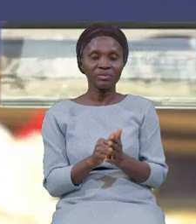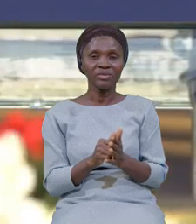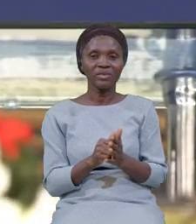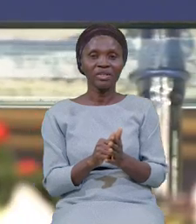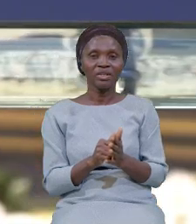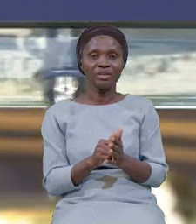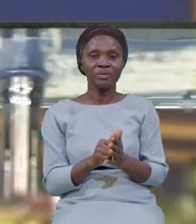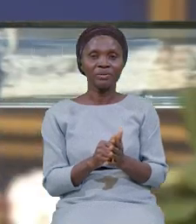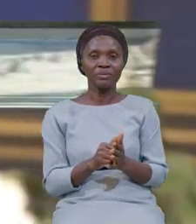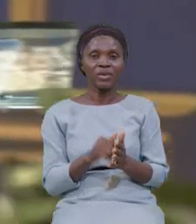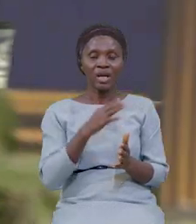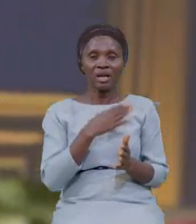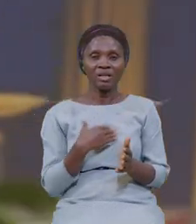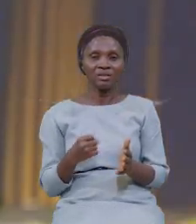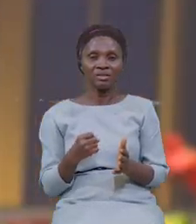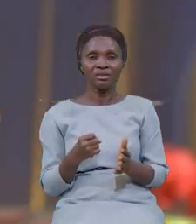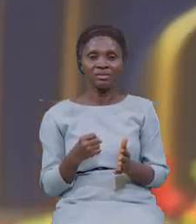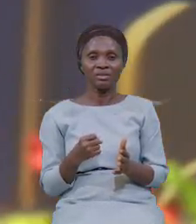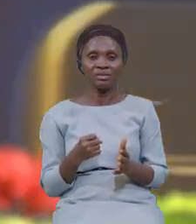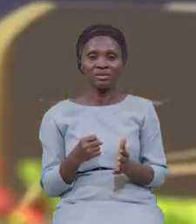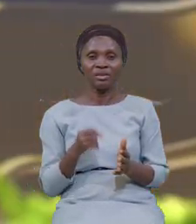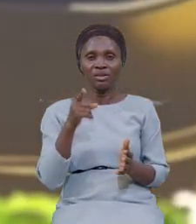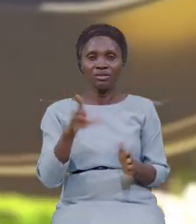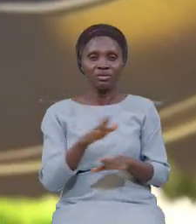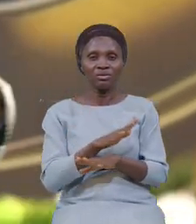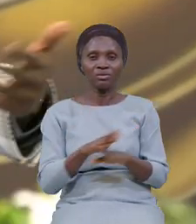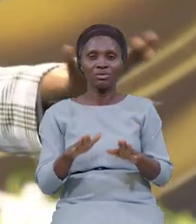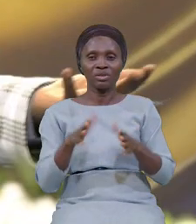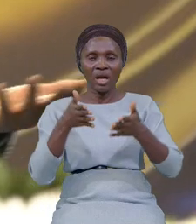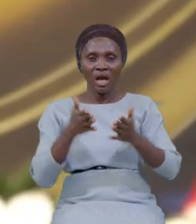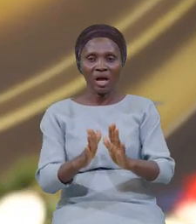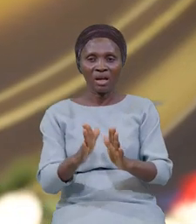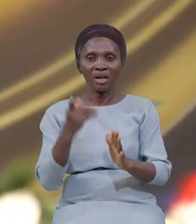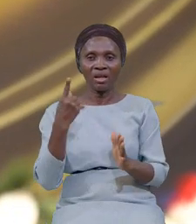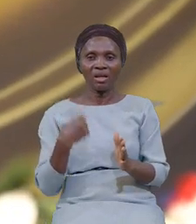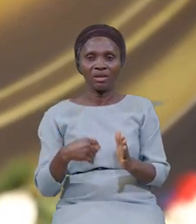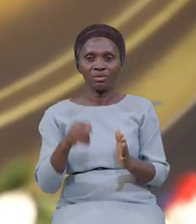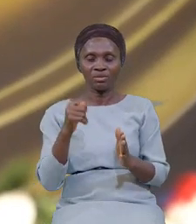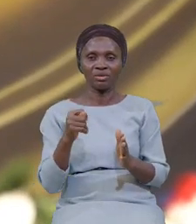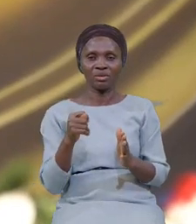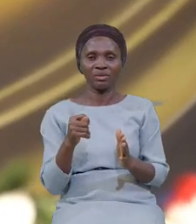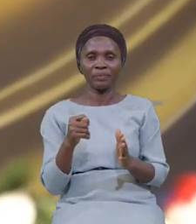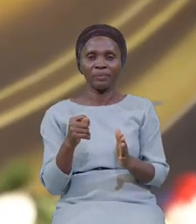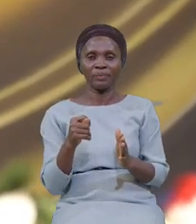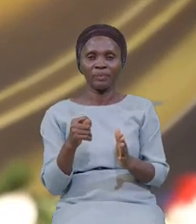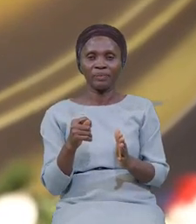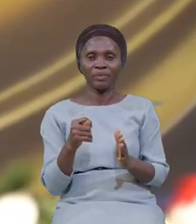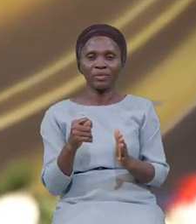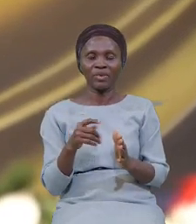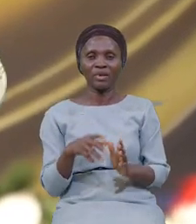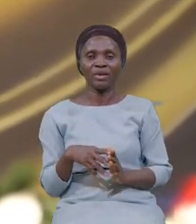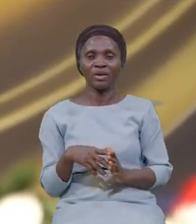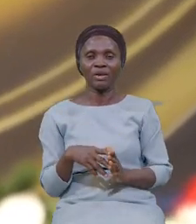And they didn't allow the blacks even sometimes to ride in the same bus. And when they